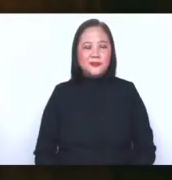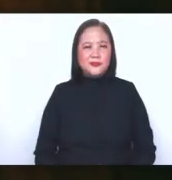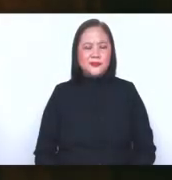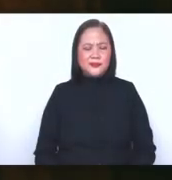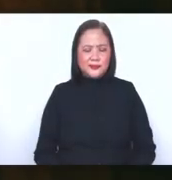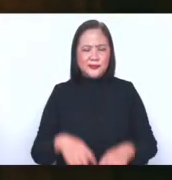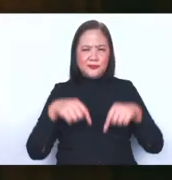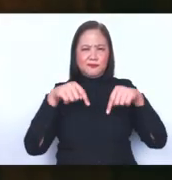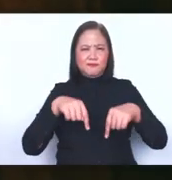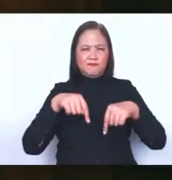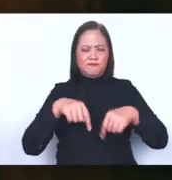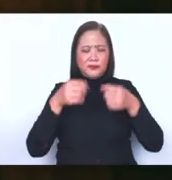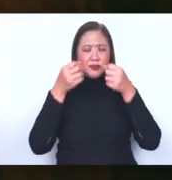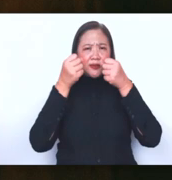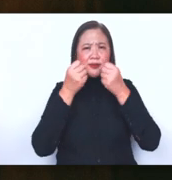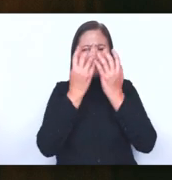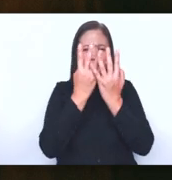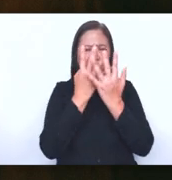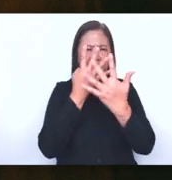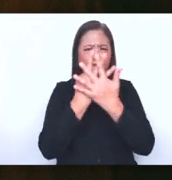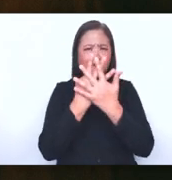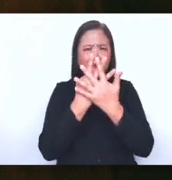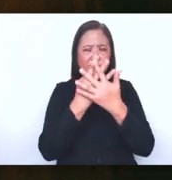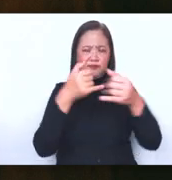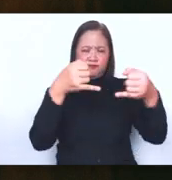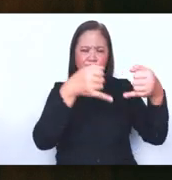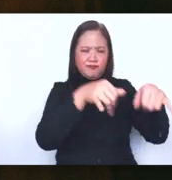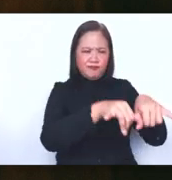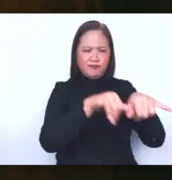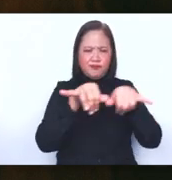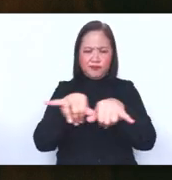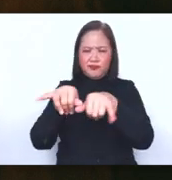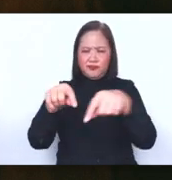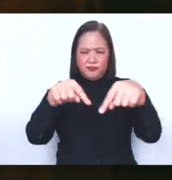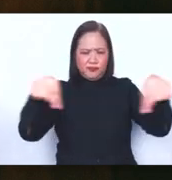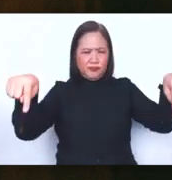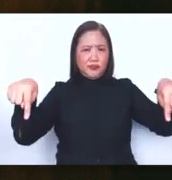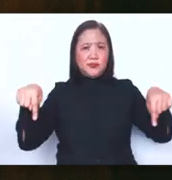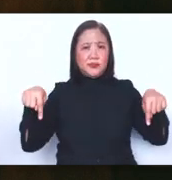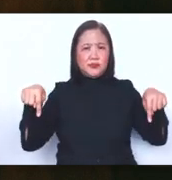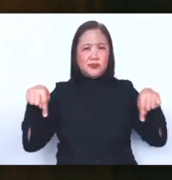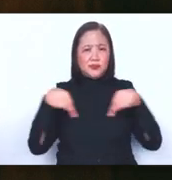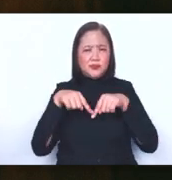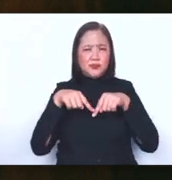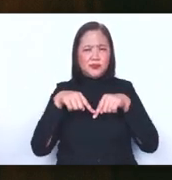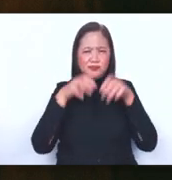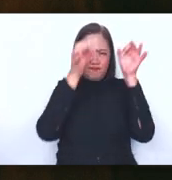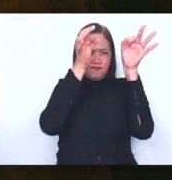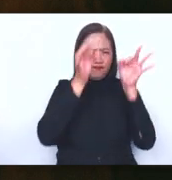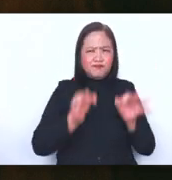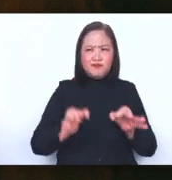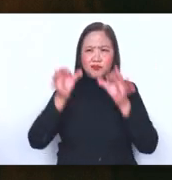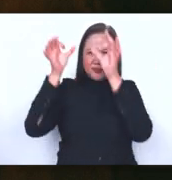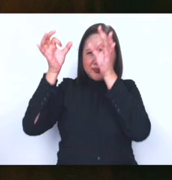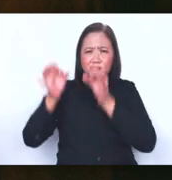Sa seldang anim na metro ang parisukat, kubkub ng rehas.